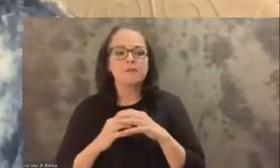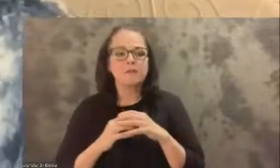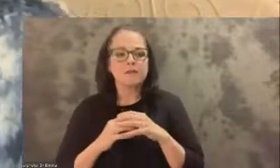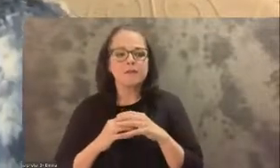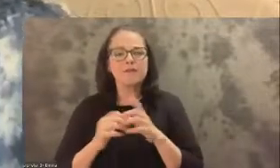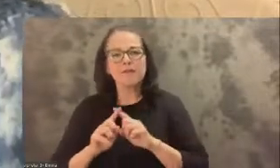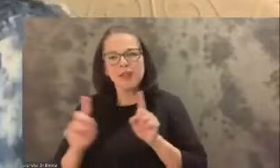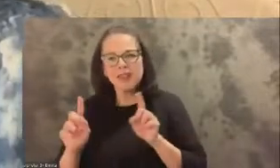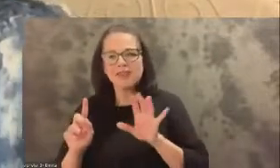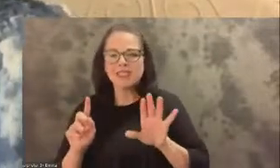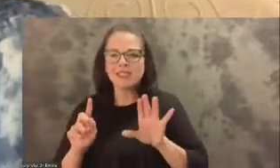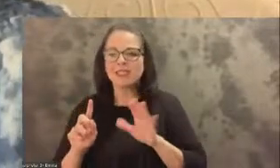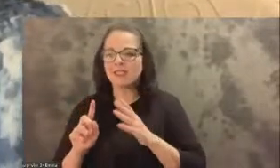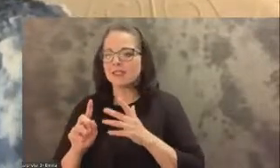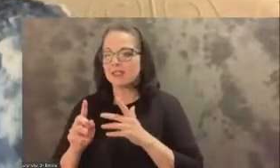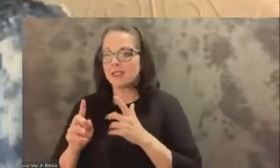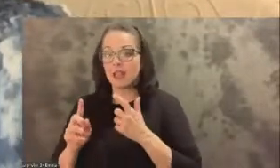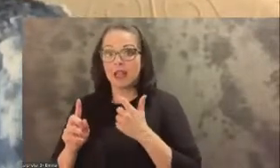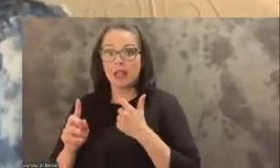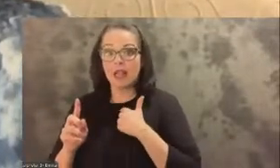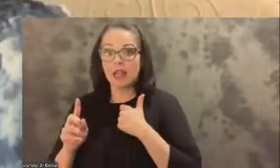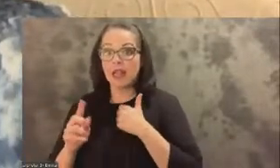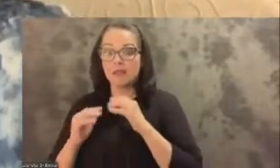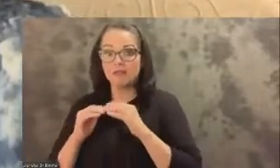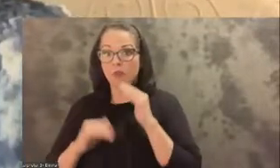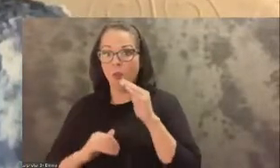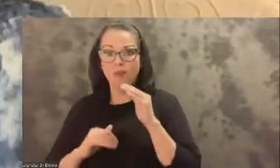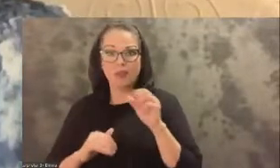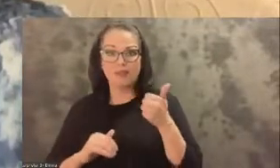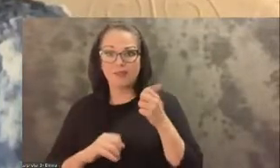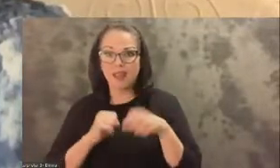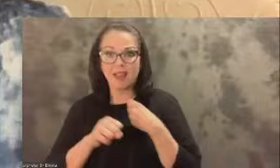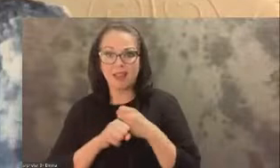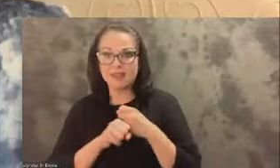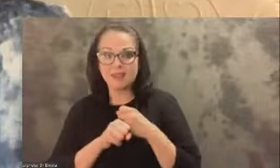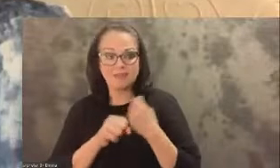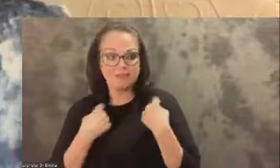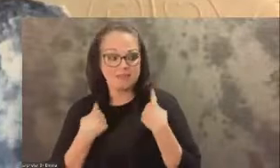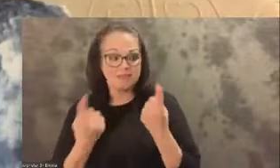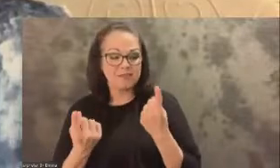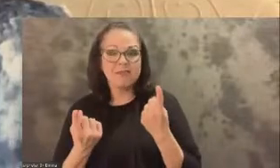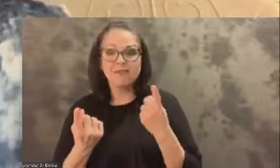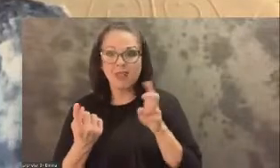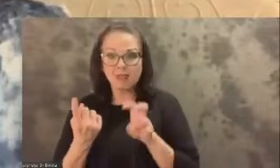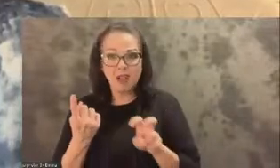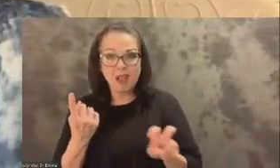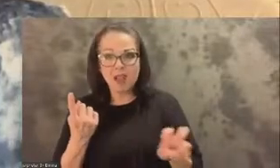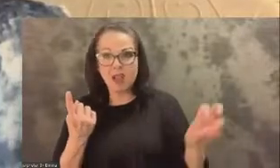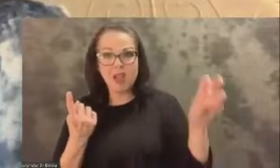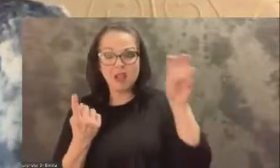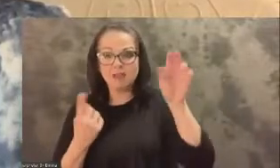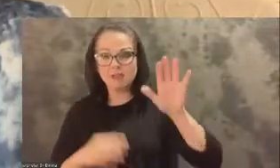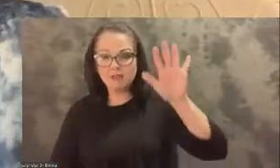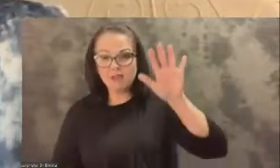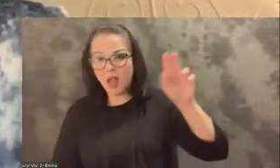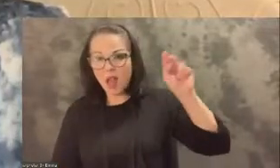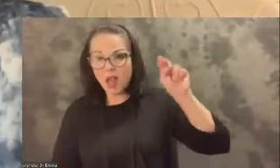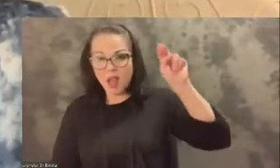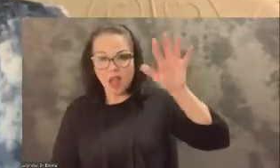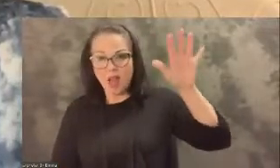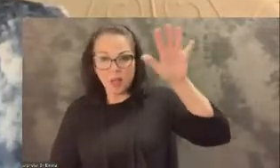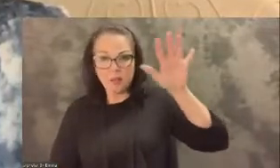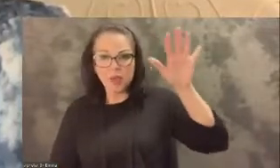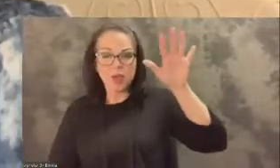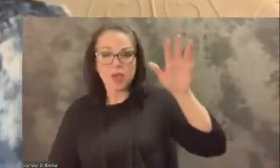But I have over a decade, I have traveled upper Midwest and watched town